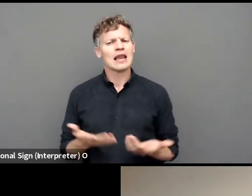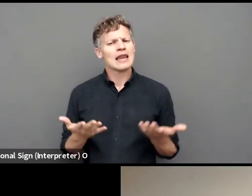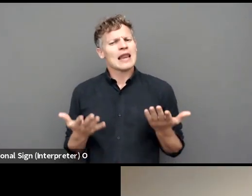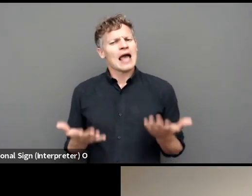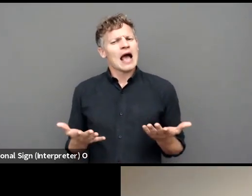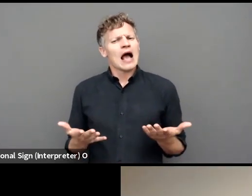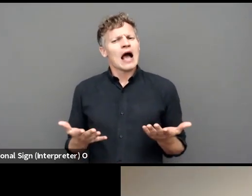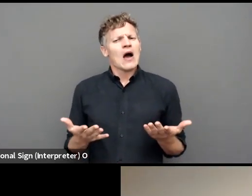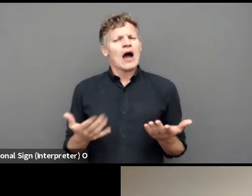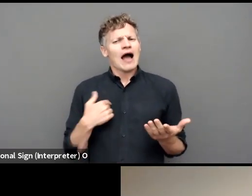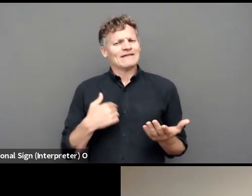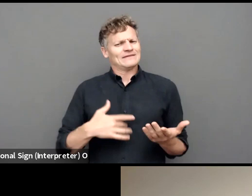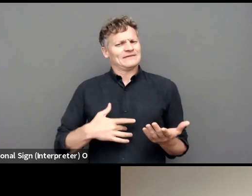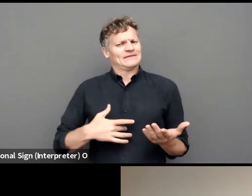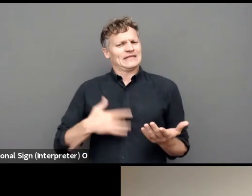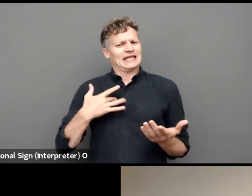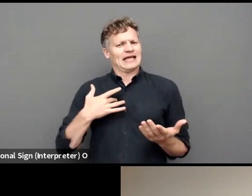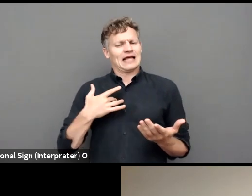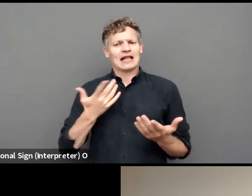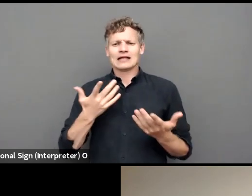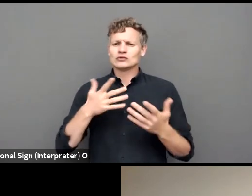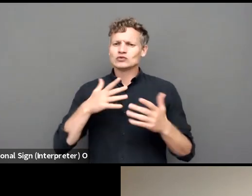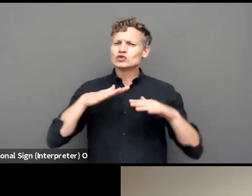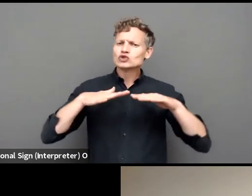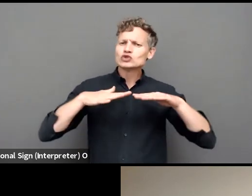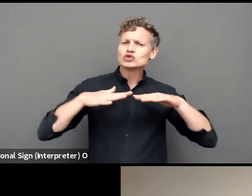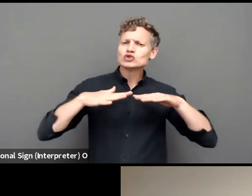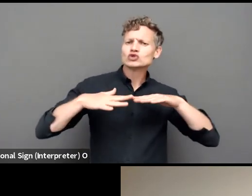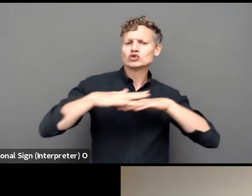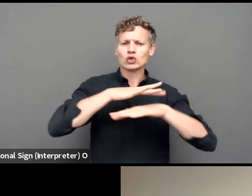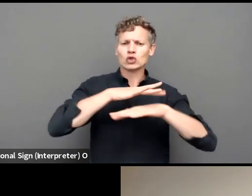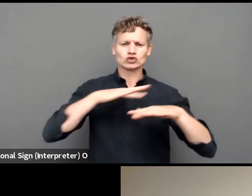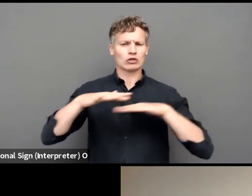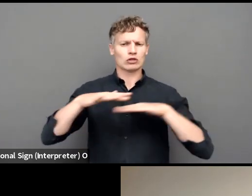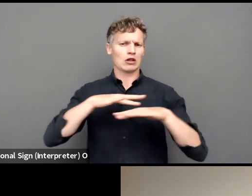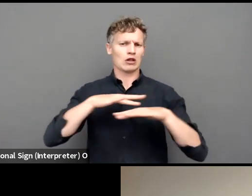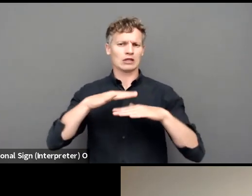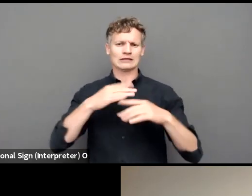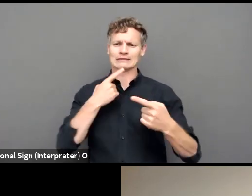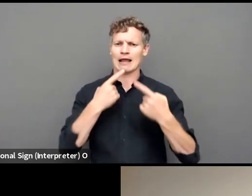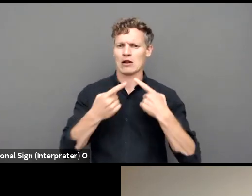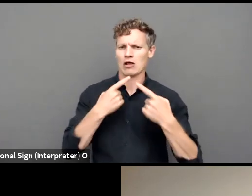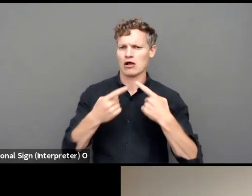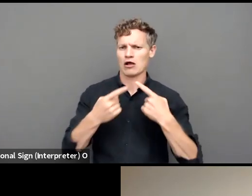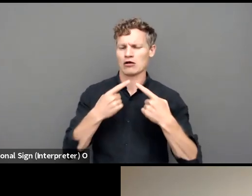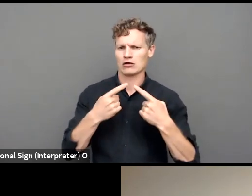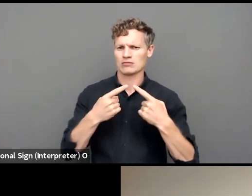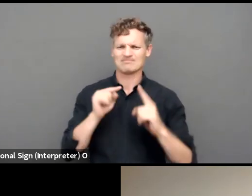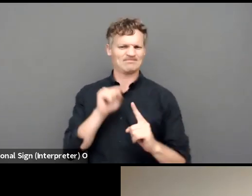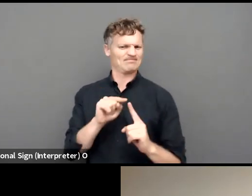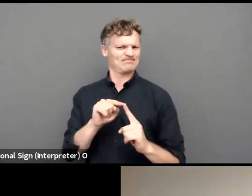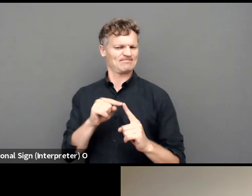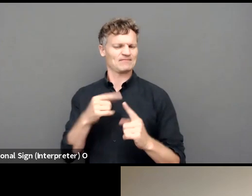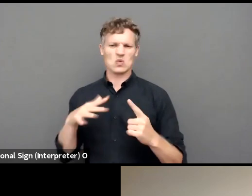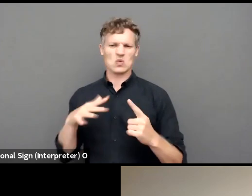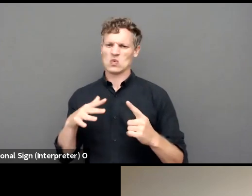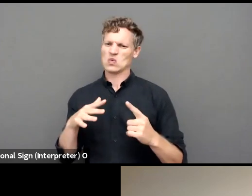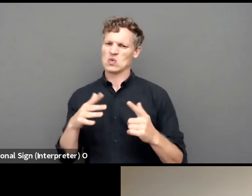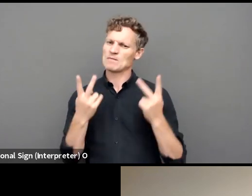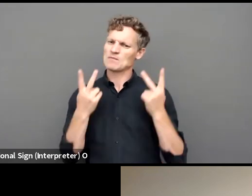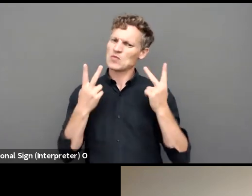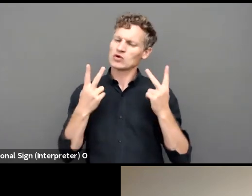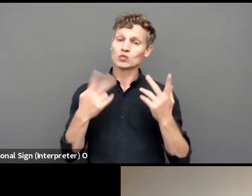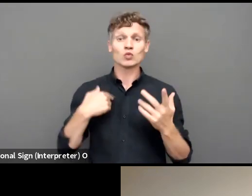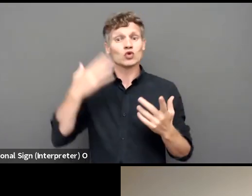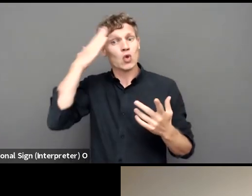social dialogue. And so here's the question. We know that social dialogue is a key contributing factor to